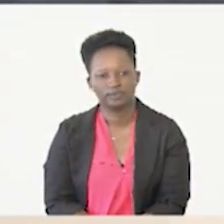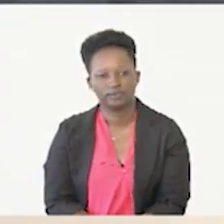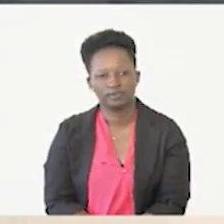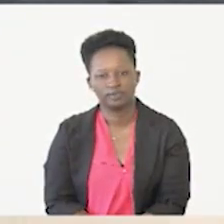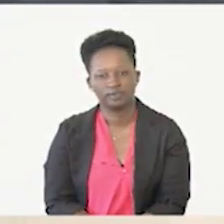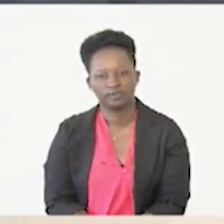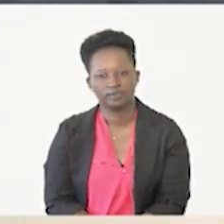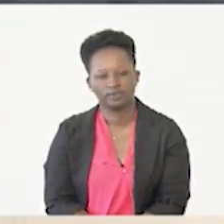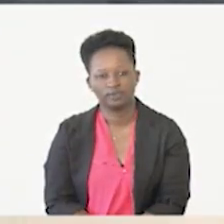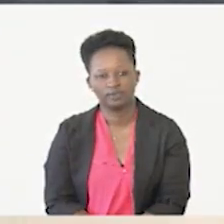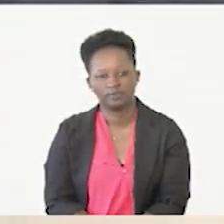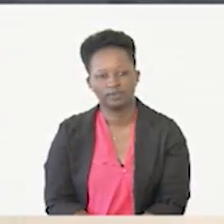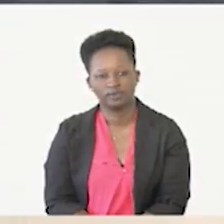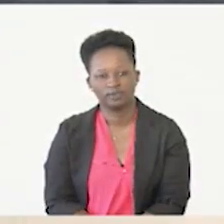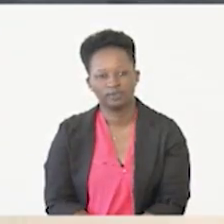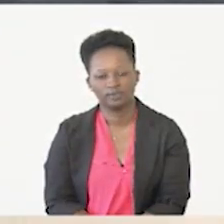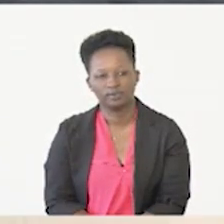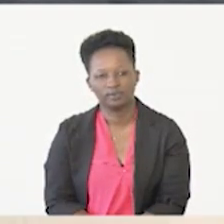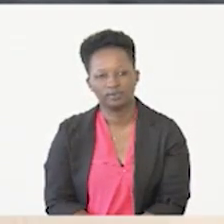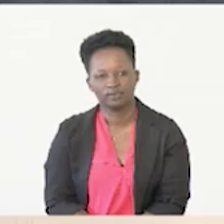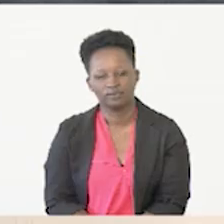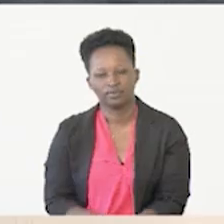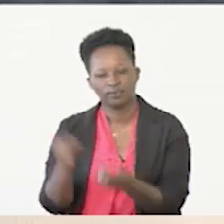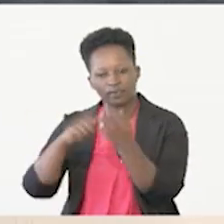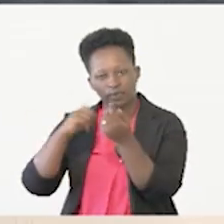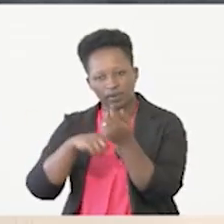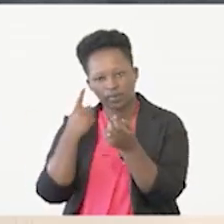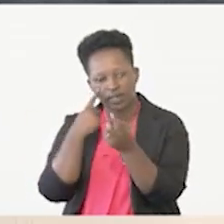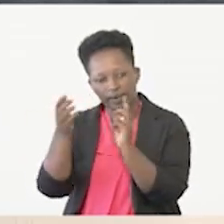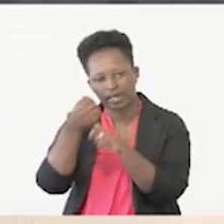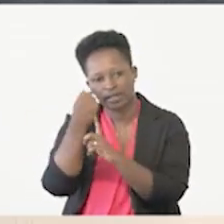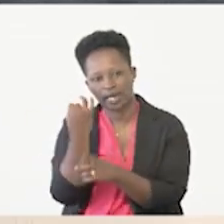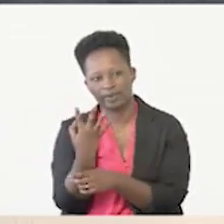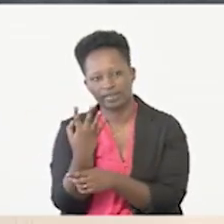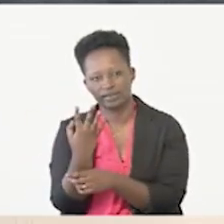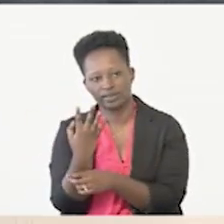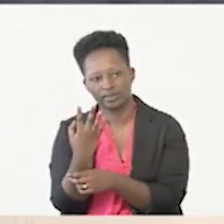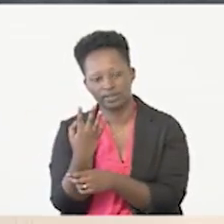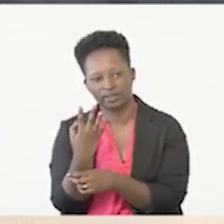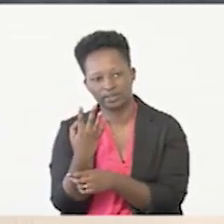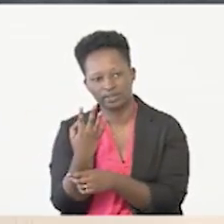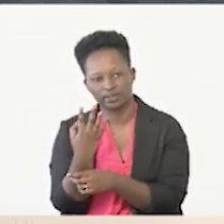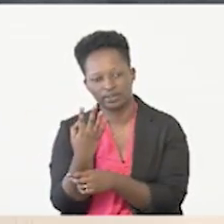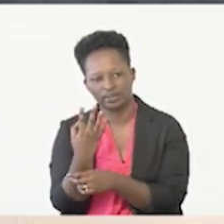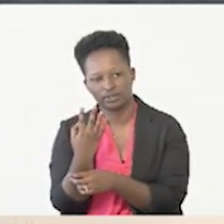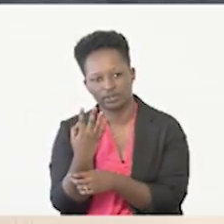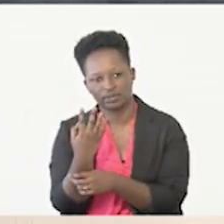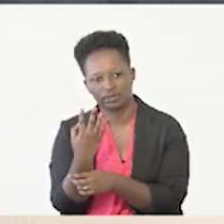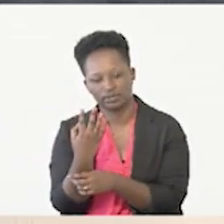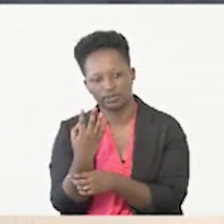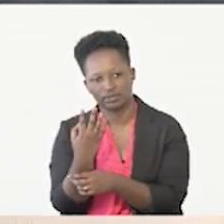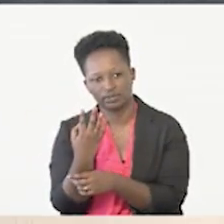right figure. We get 0. Then here we get 8. Here we have